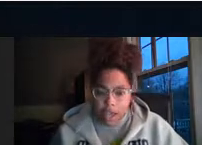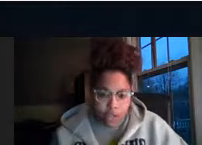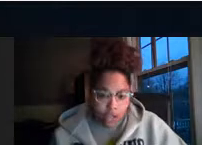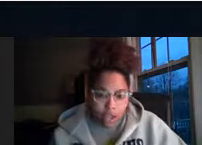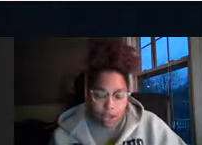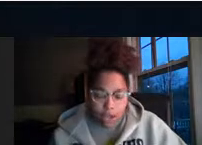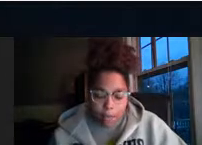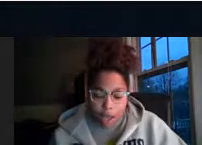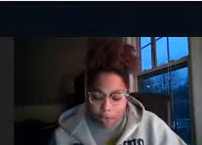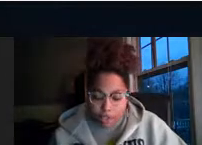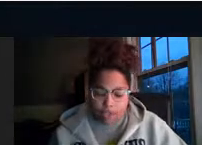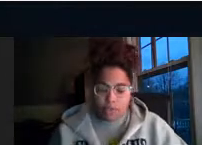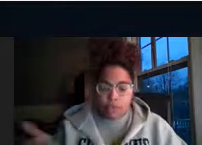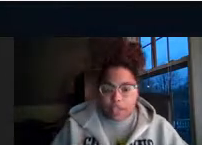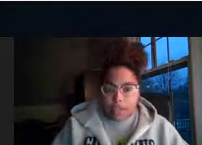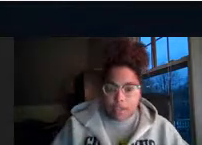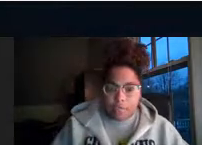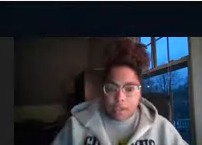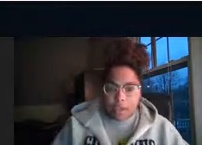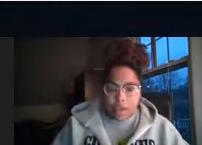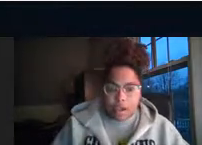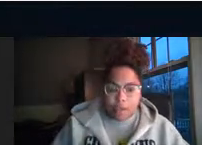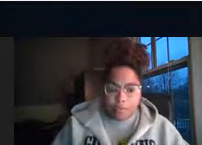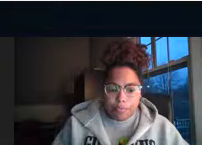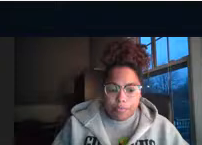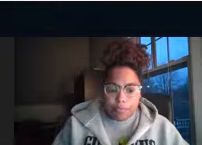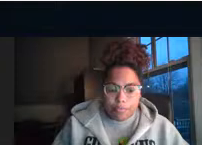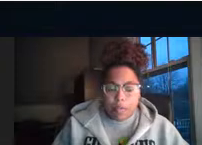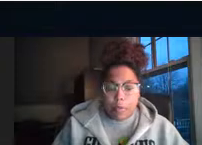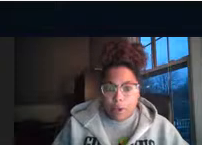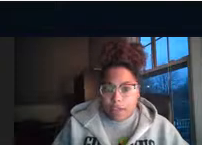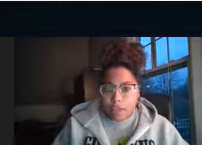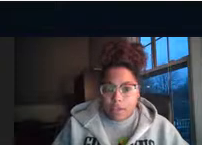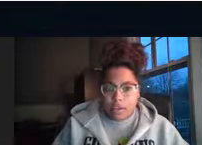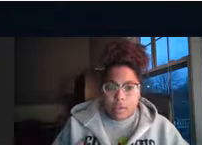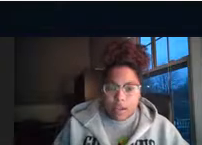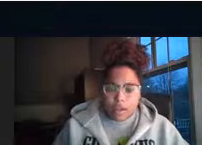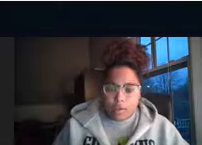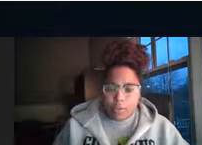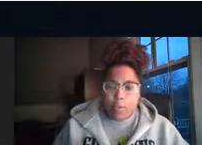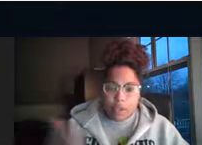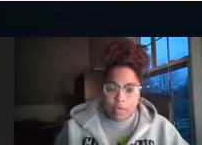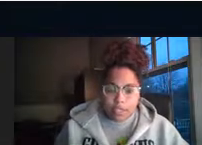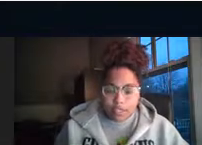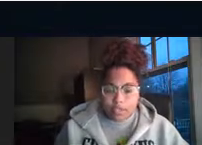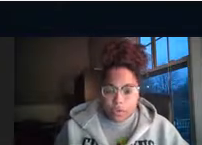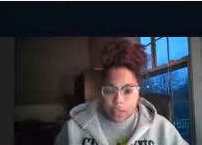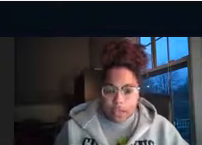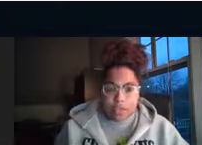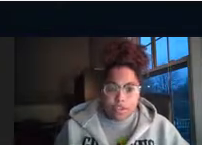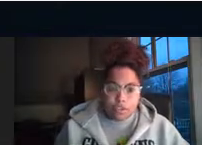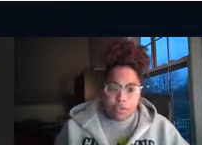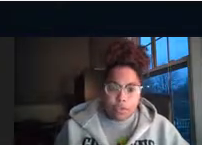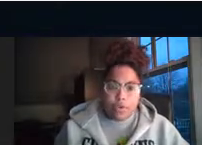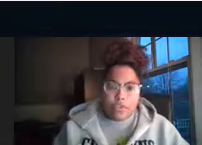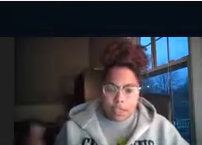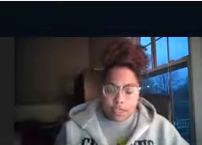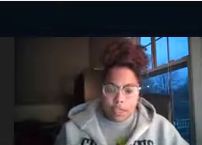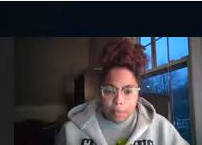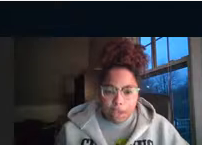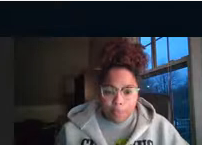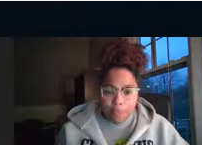options, either adding options or taking some away, we want to let residents know that.